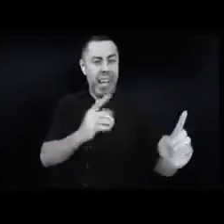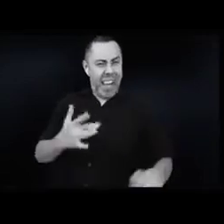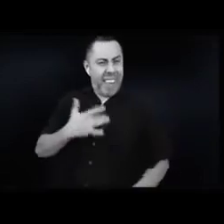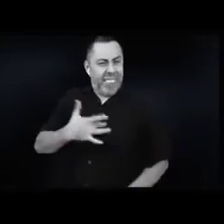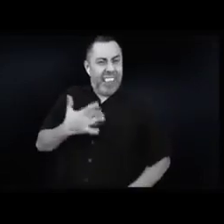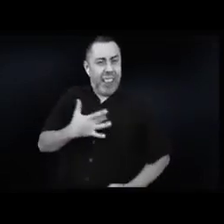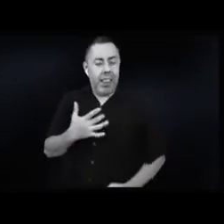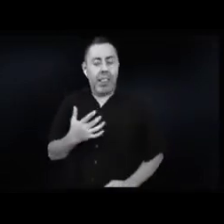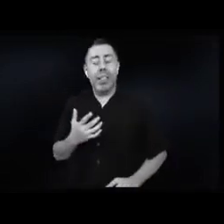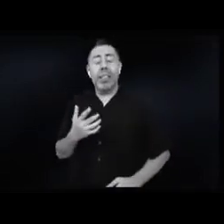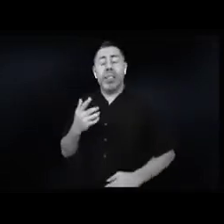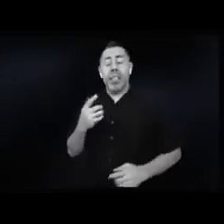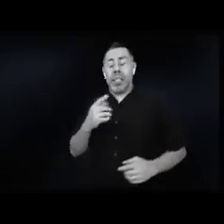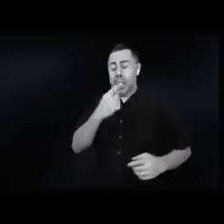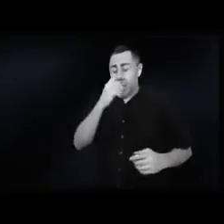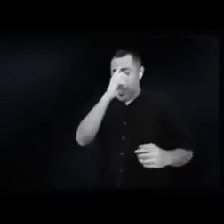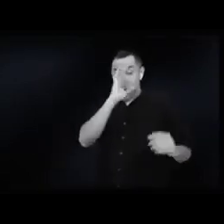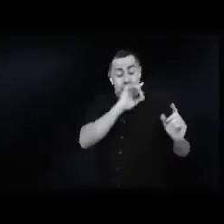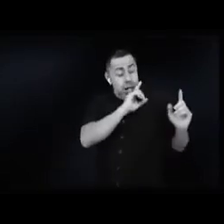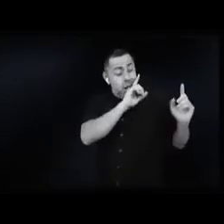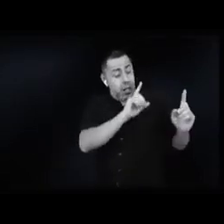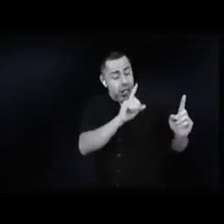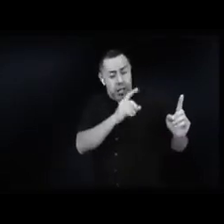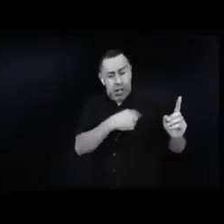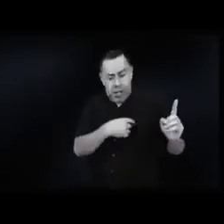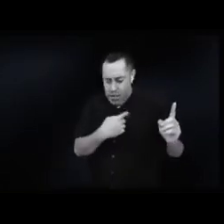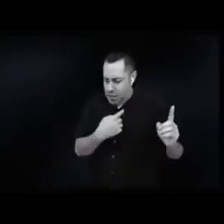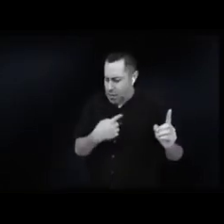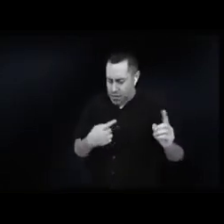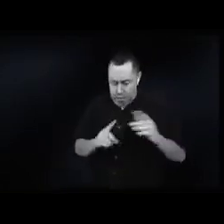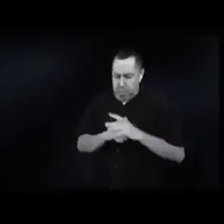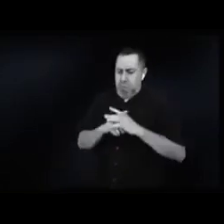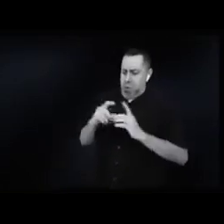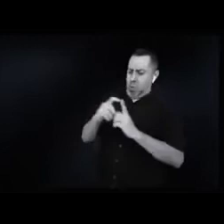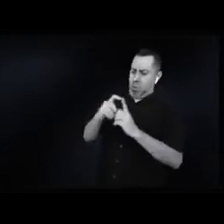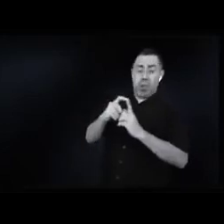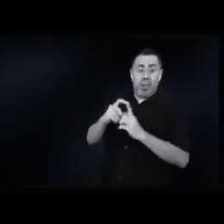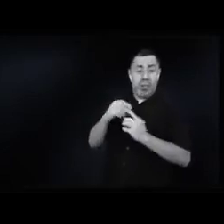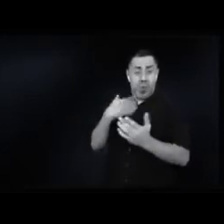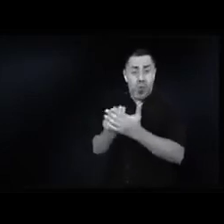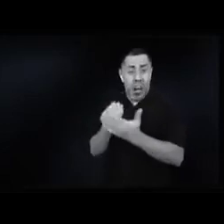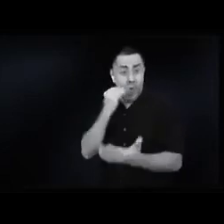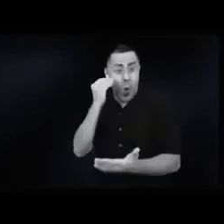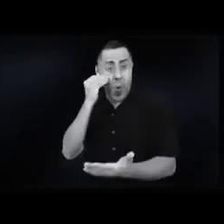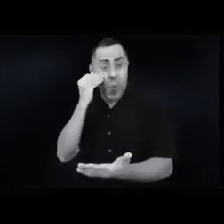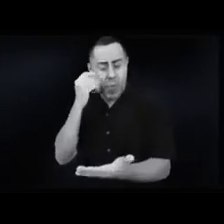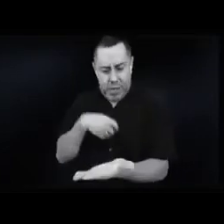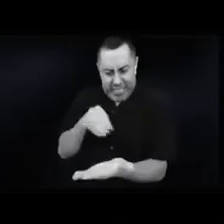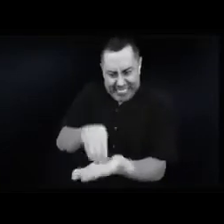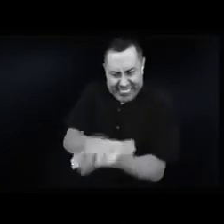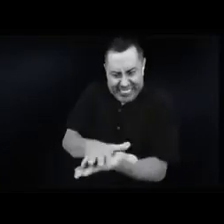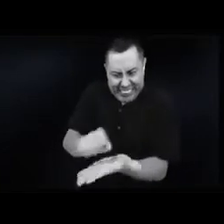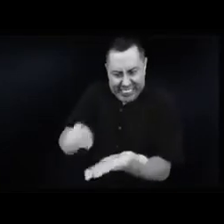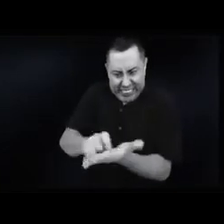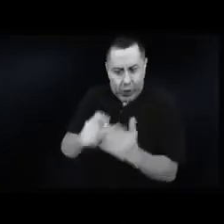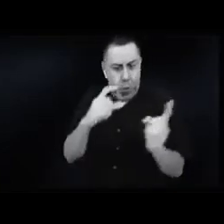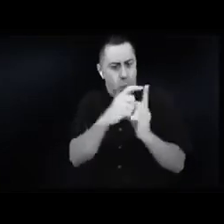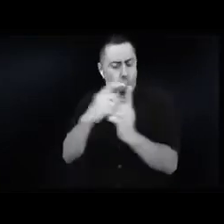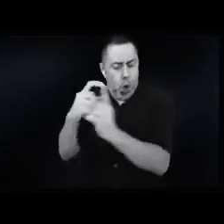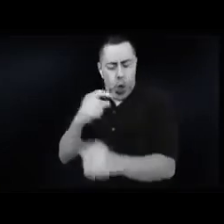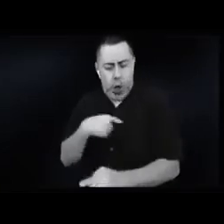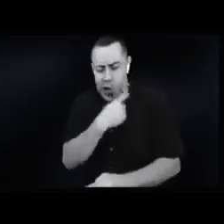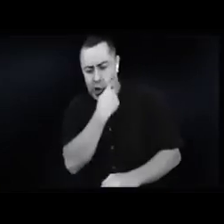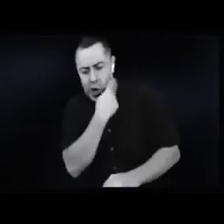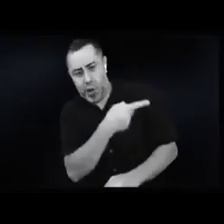quickly wrote those words down on a piece of paper, and then a song came with the drum, and that's what I want to share with you. The spoken word is